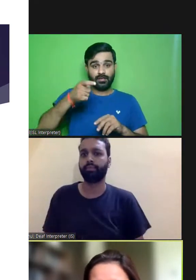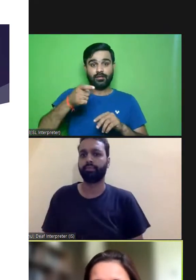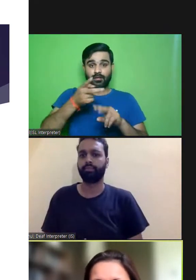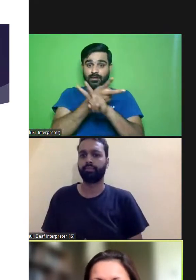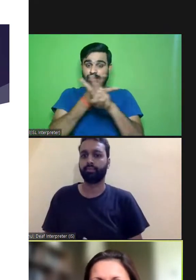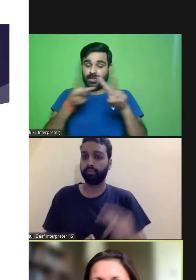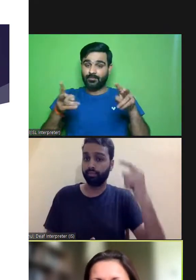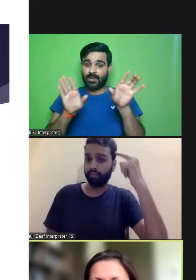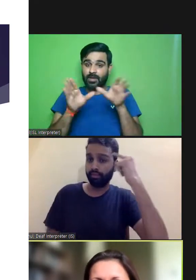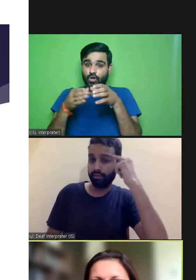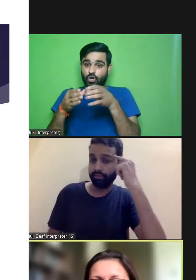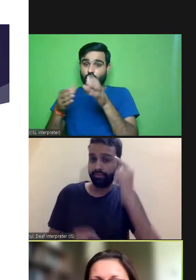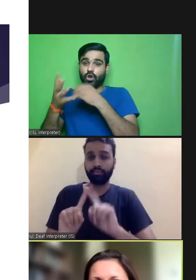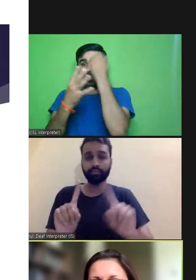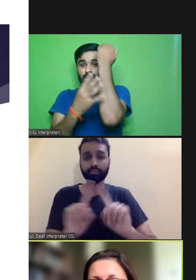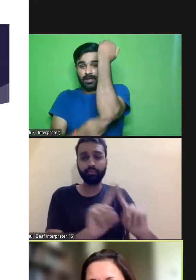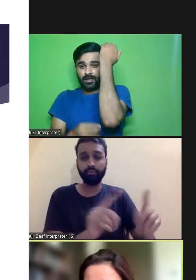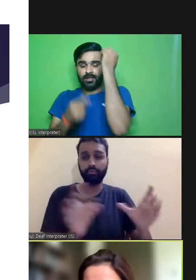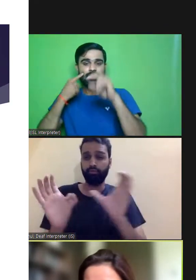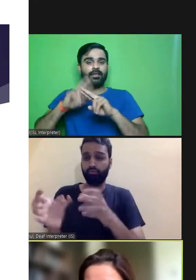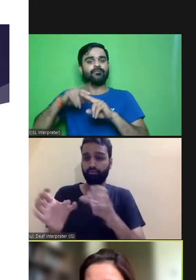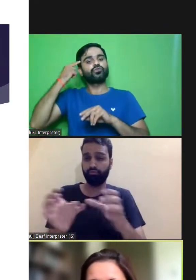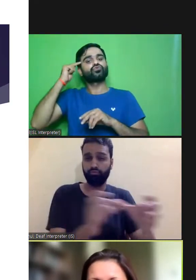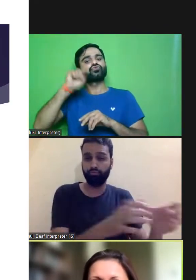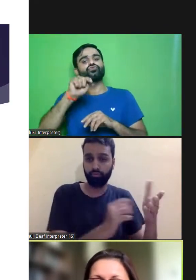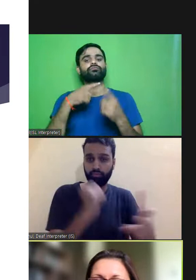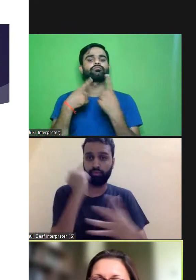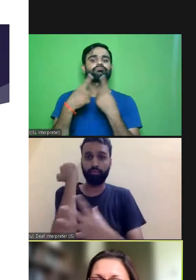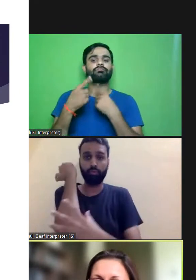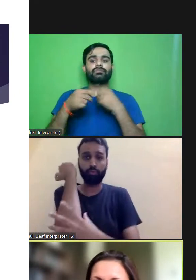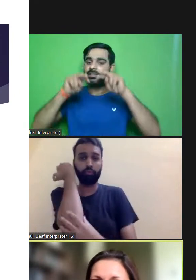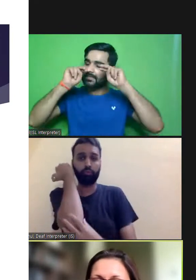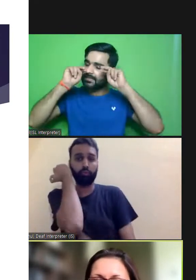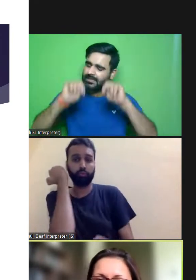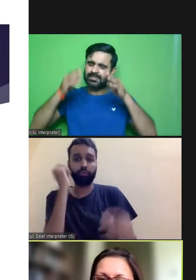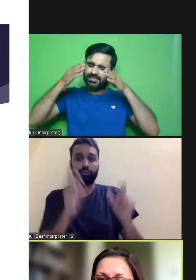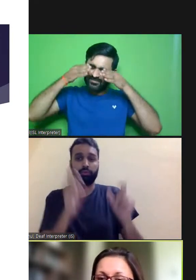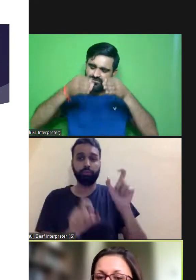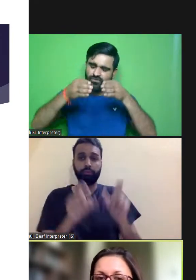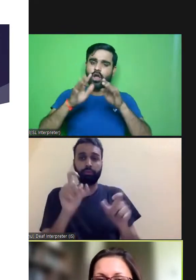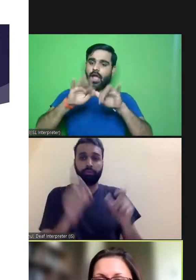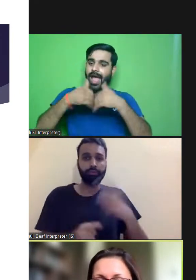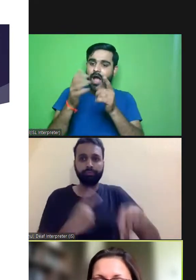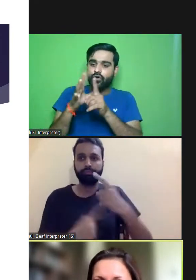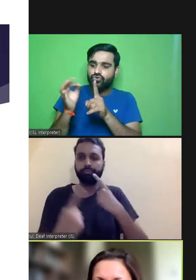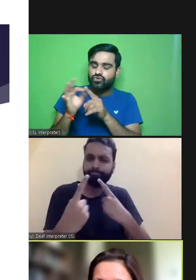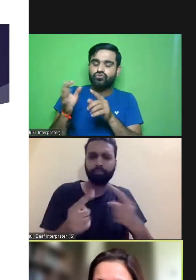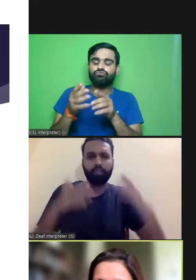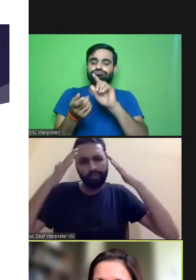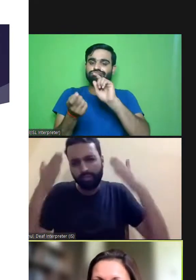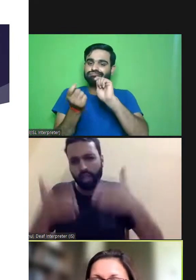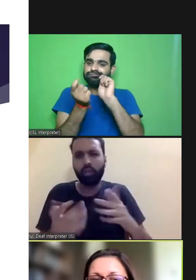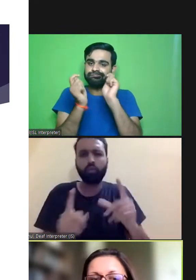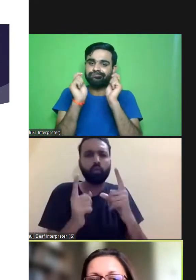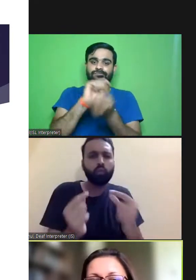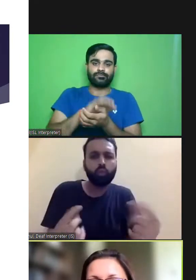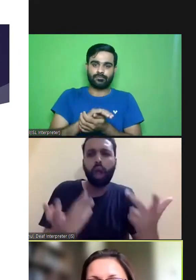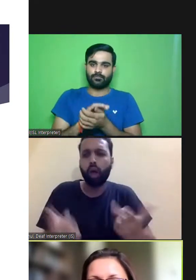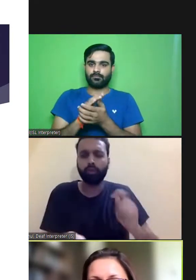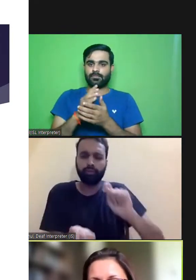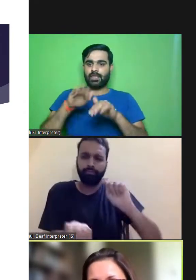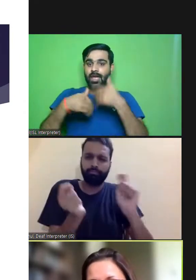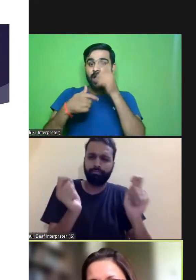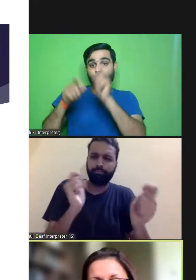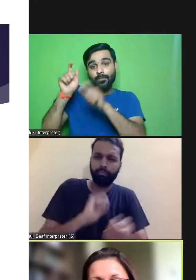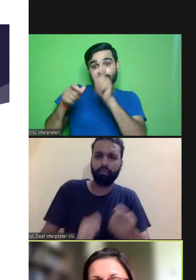poverty, we really need to consider about that. We really need to consider how these joint deprivations are merged and how